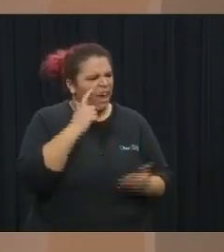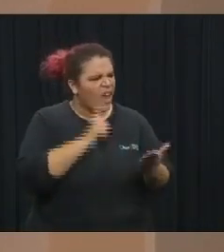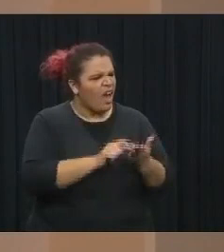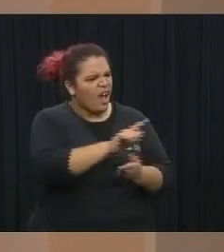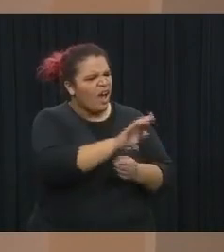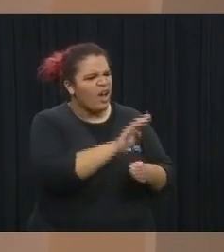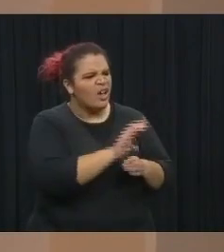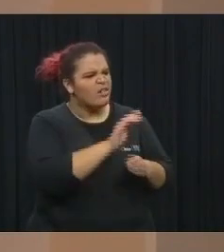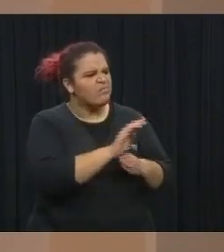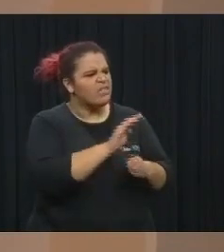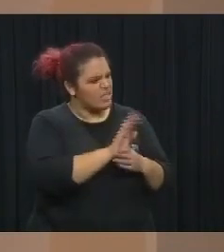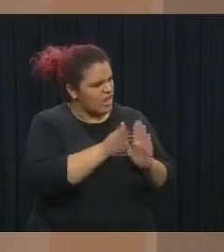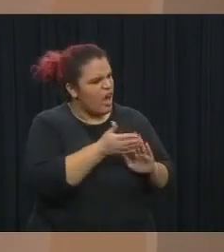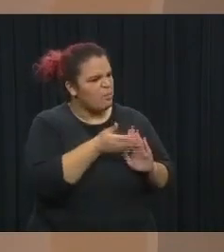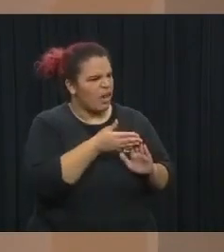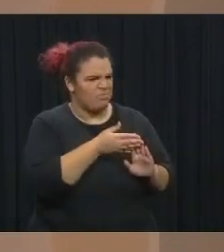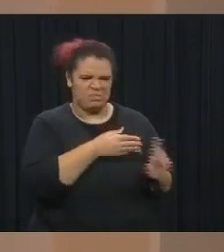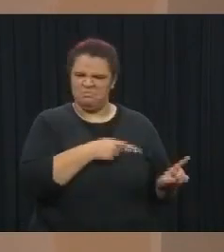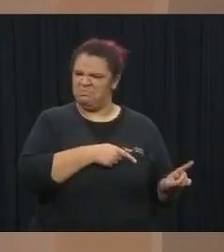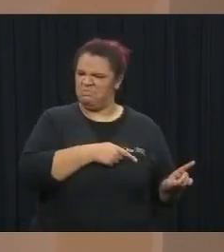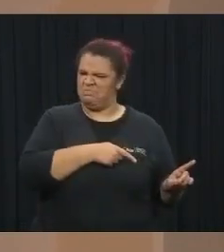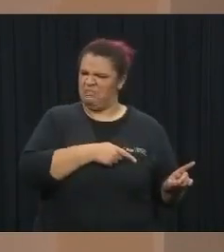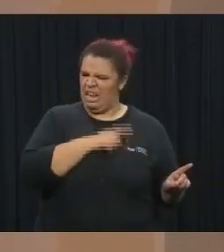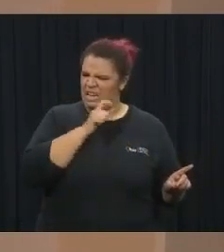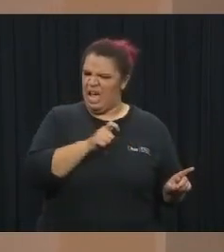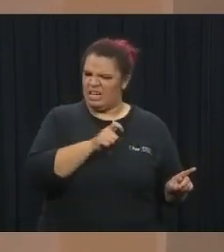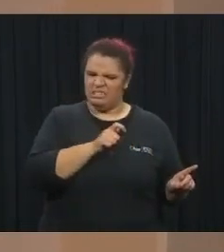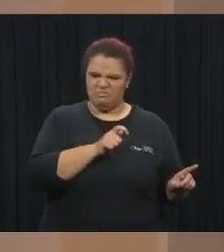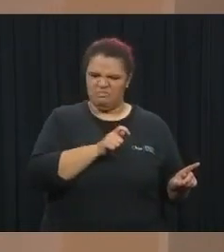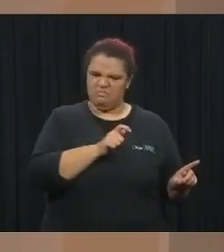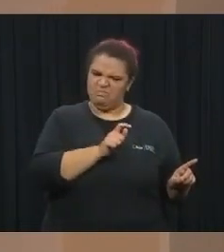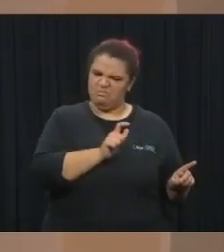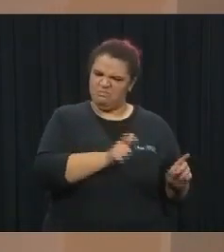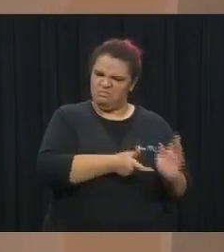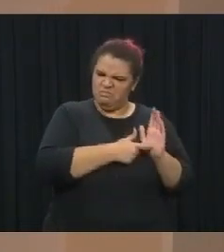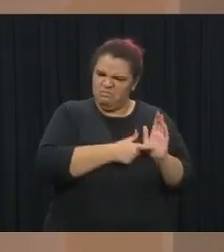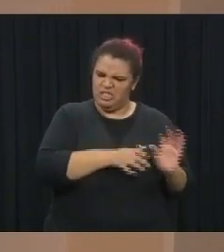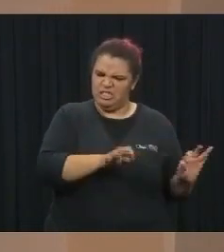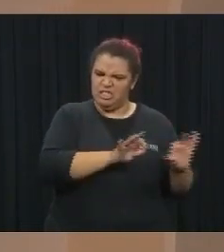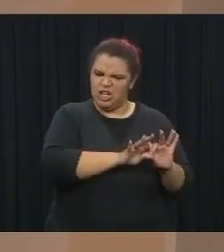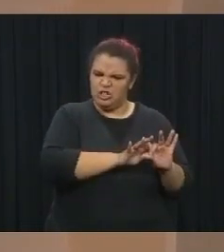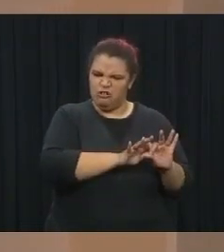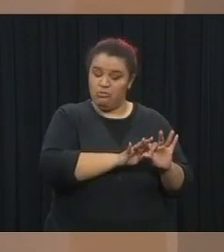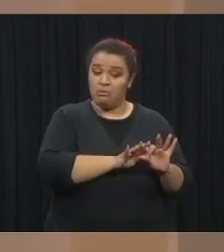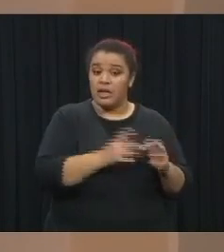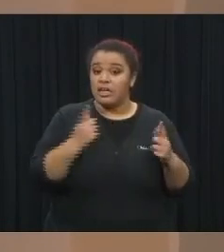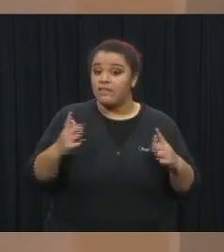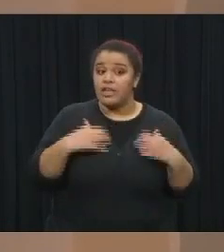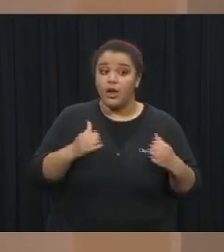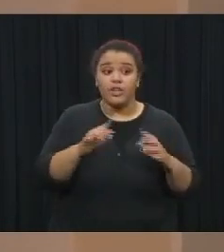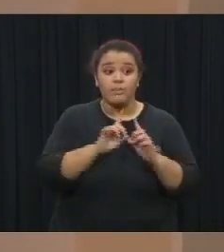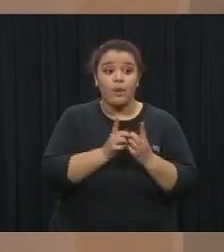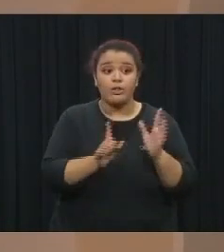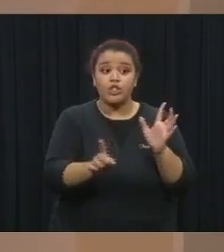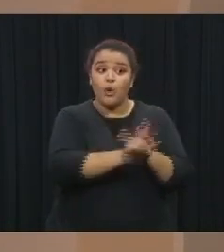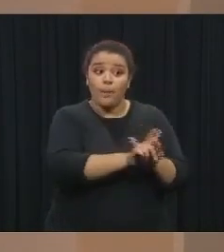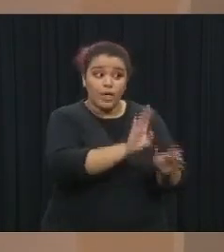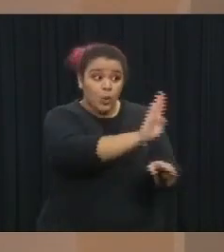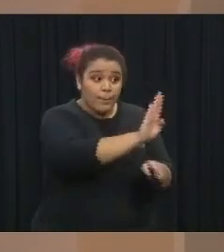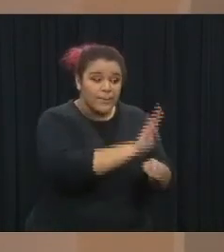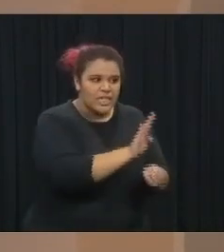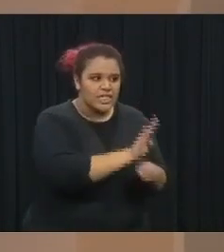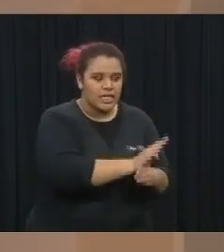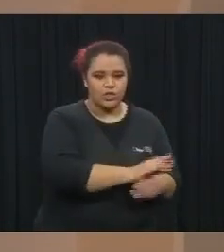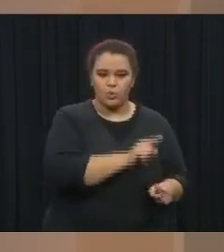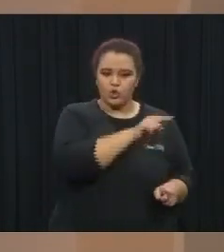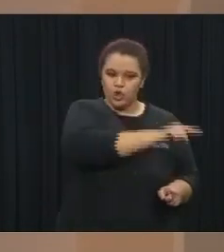not an essential business, and the health department showed up, would you have a good excuse? Would you have a rationale that you could